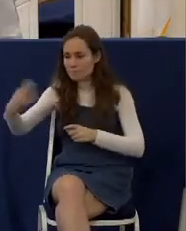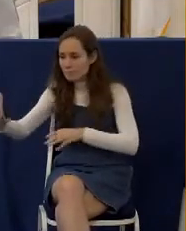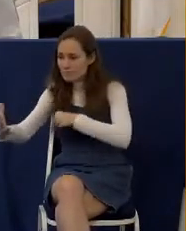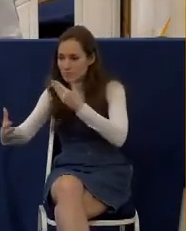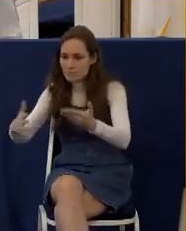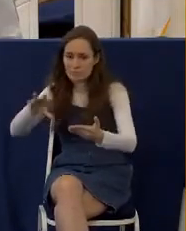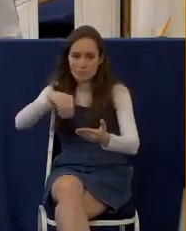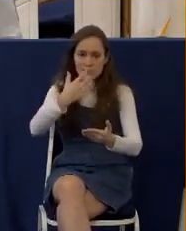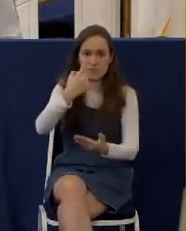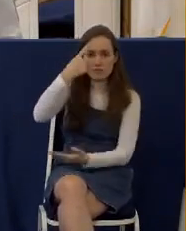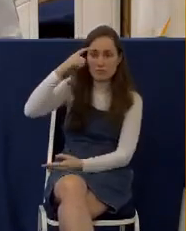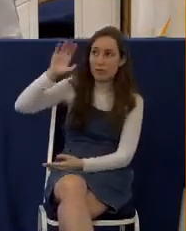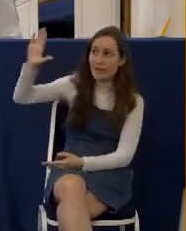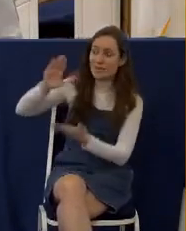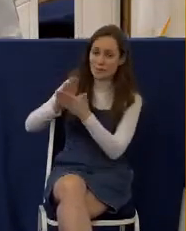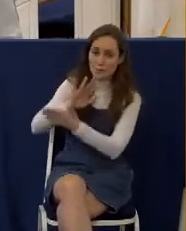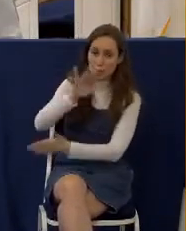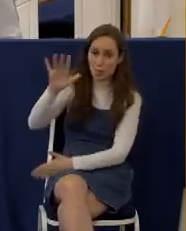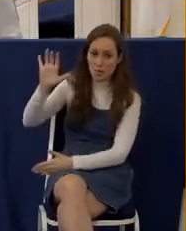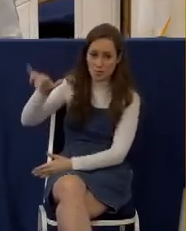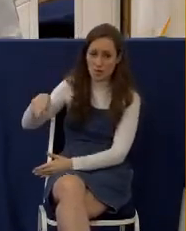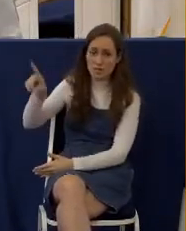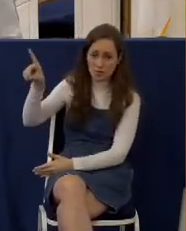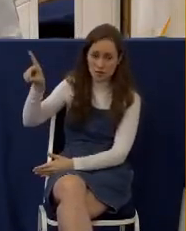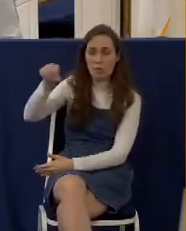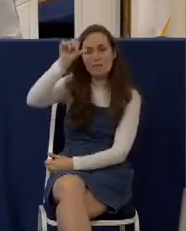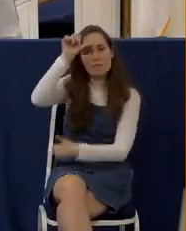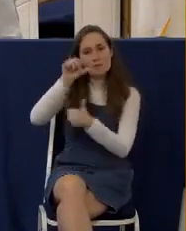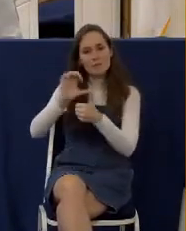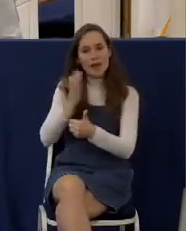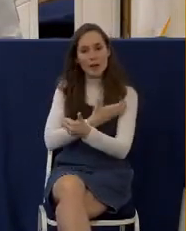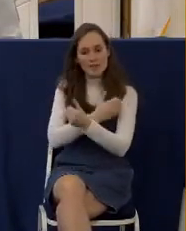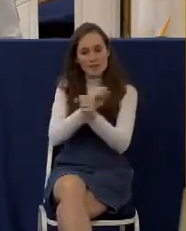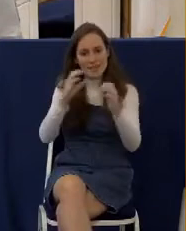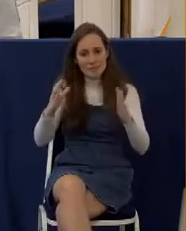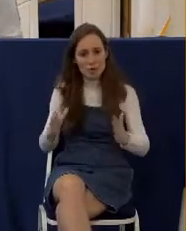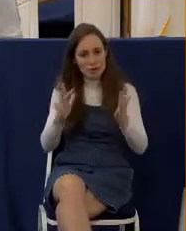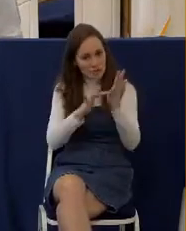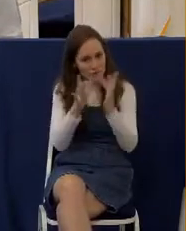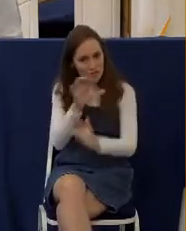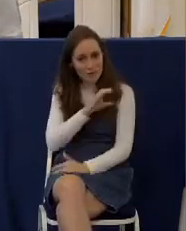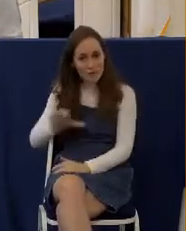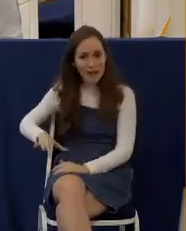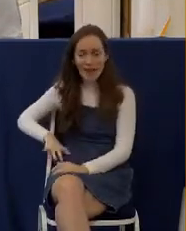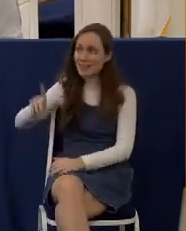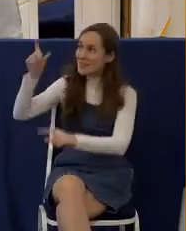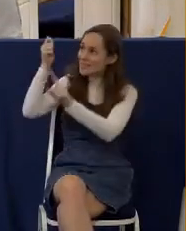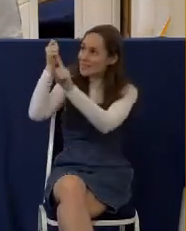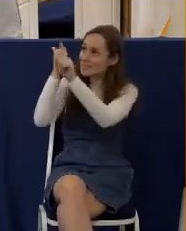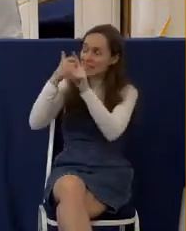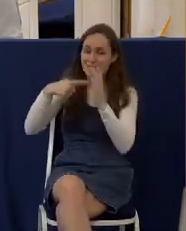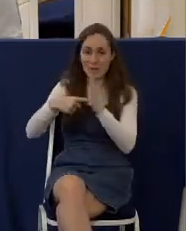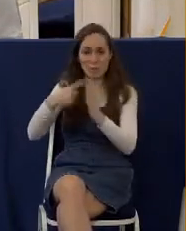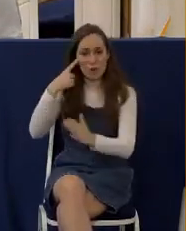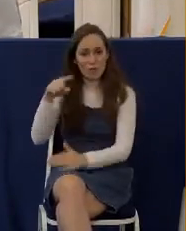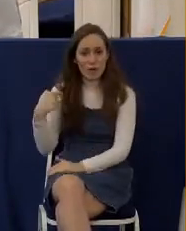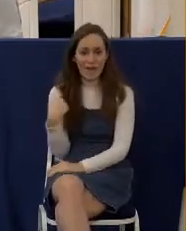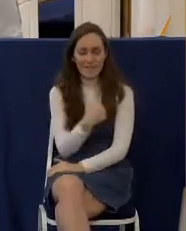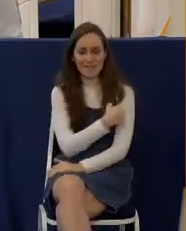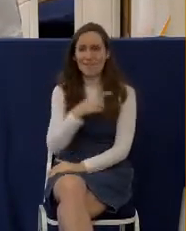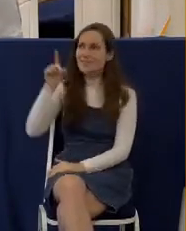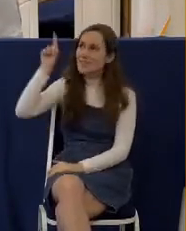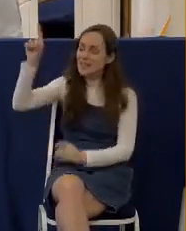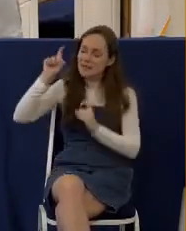glory. And we remember our Savior, Jesus Christ. He's the example for us. He gave so